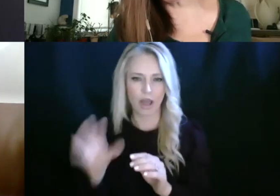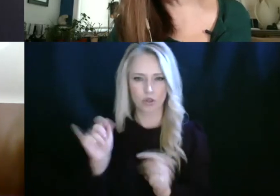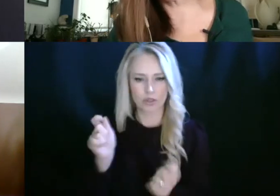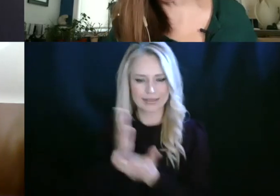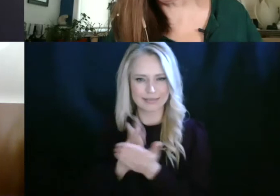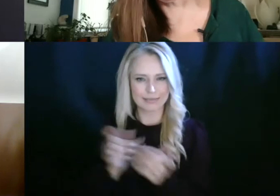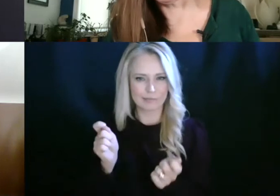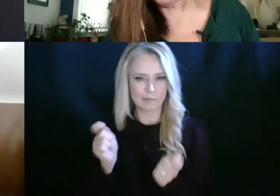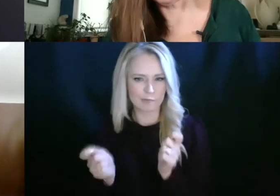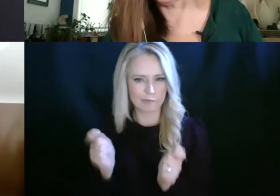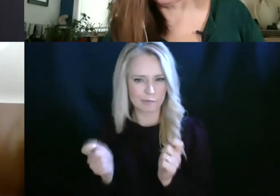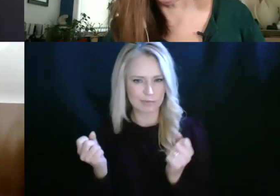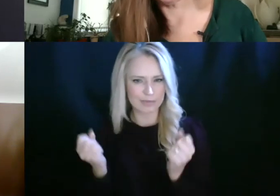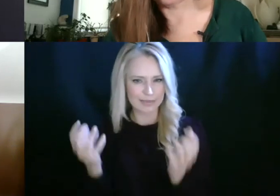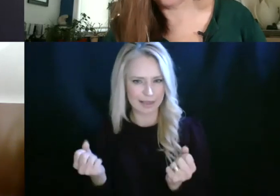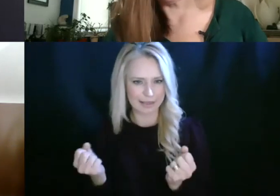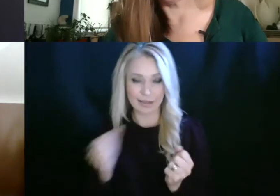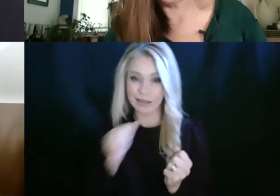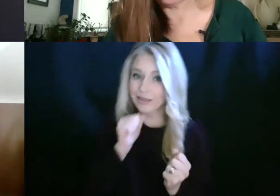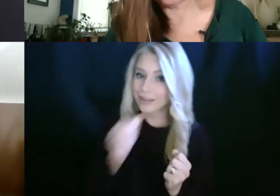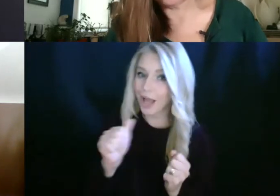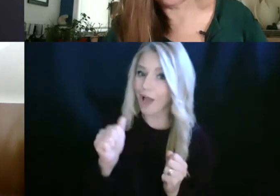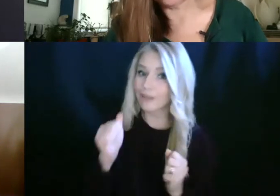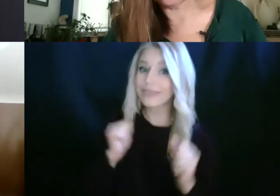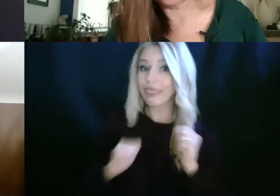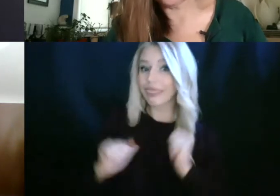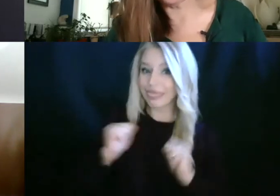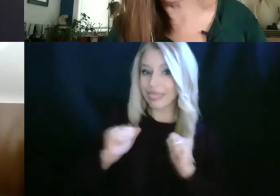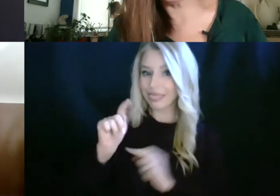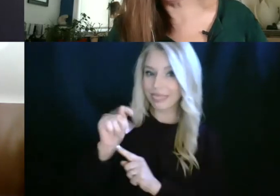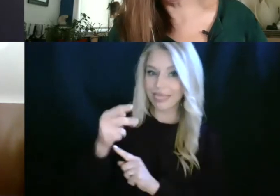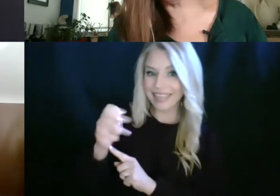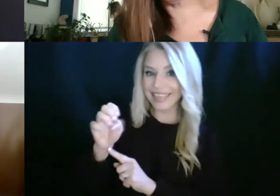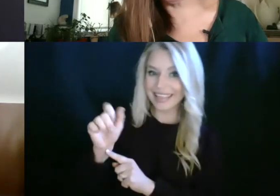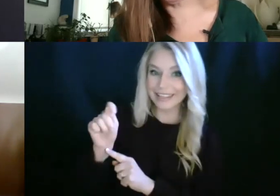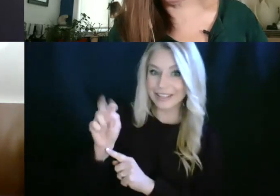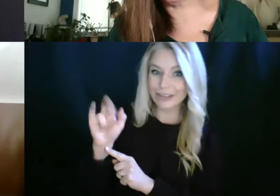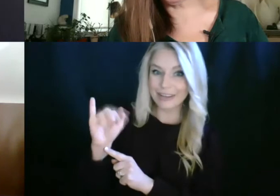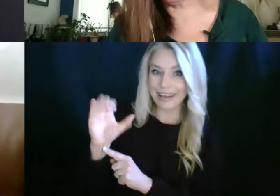community, making sure that information is clear, making those modifications